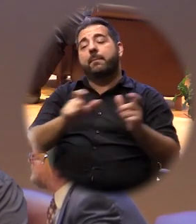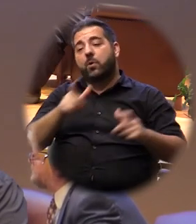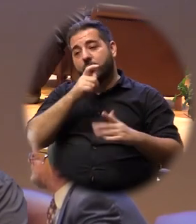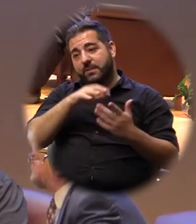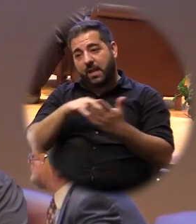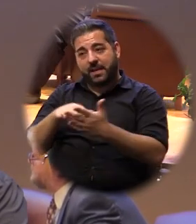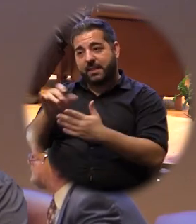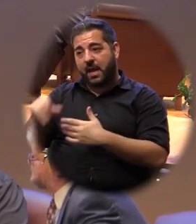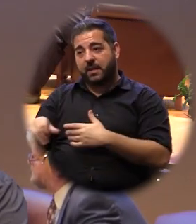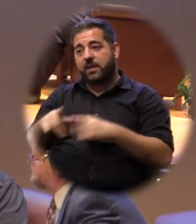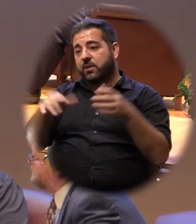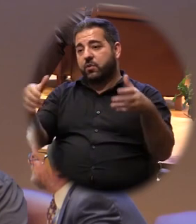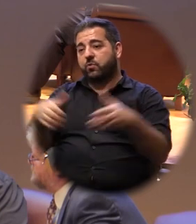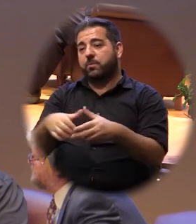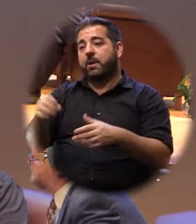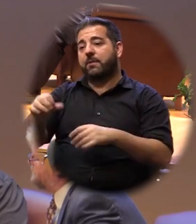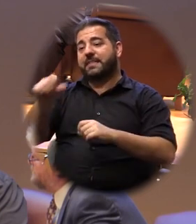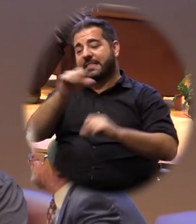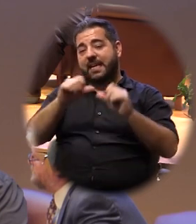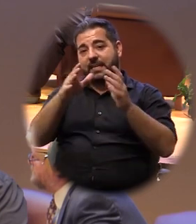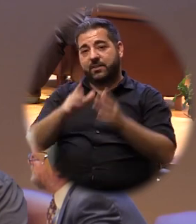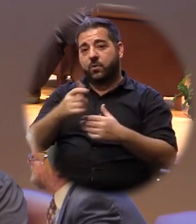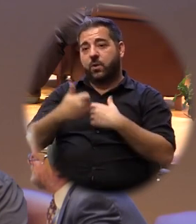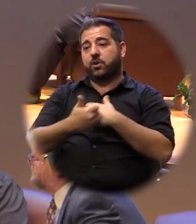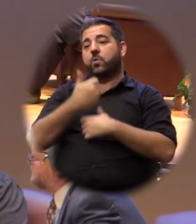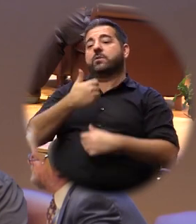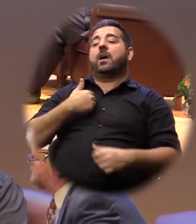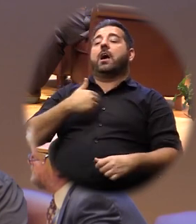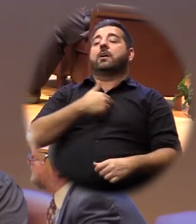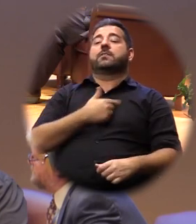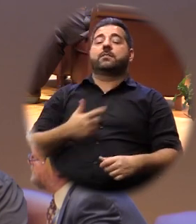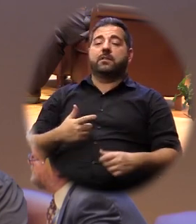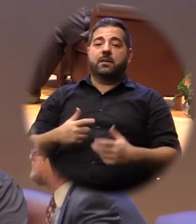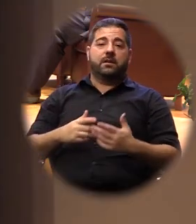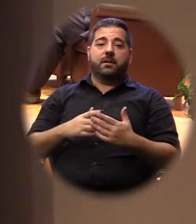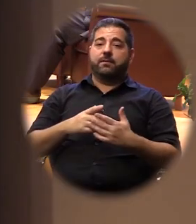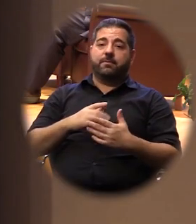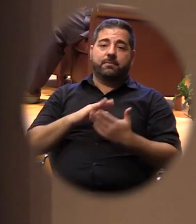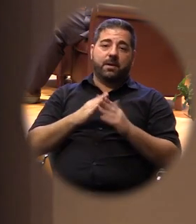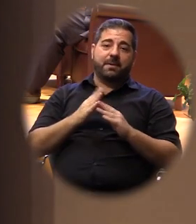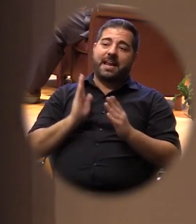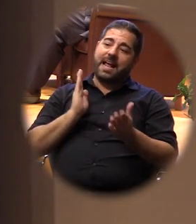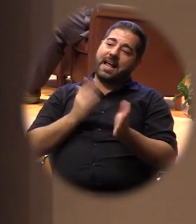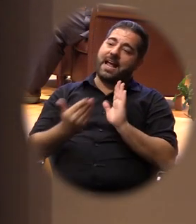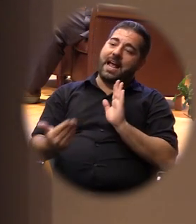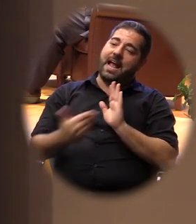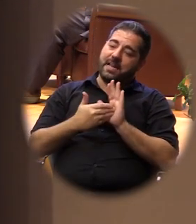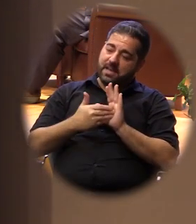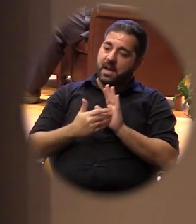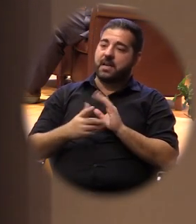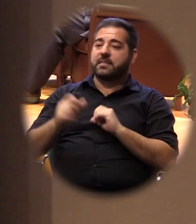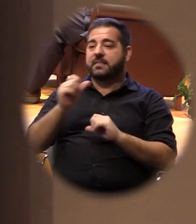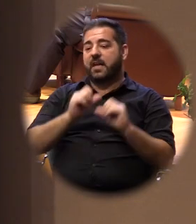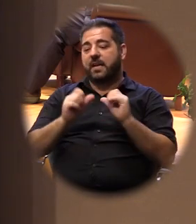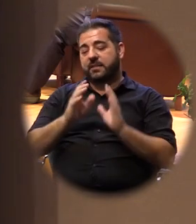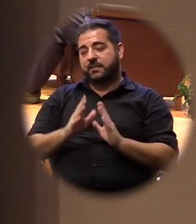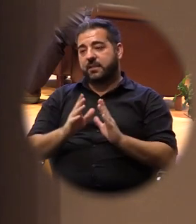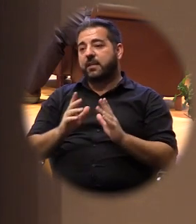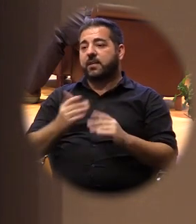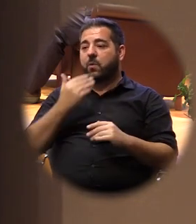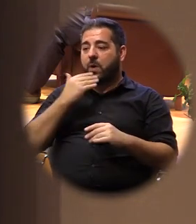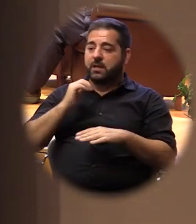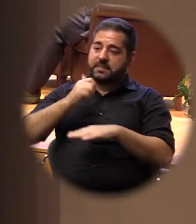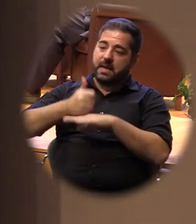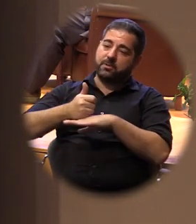studies, there's a group of scientists who accuse us all the time of being anti-science. And they're often very